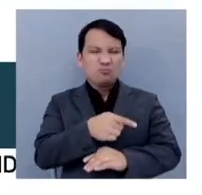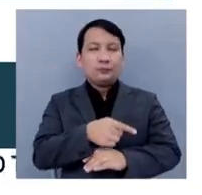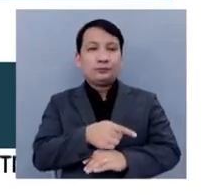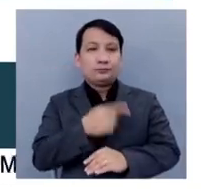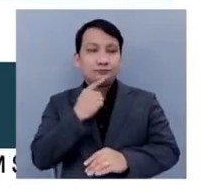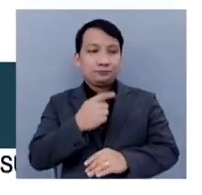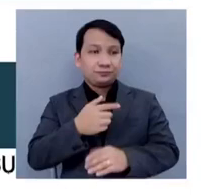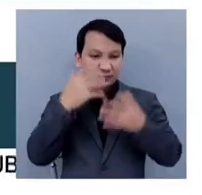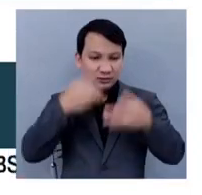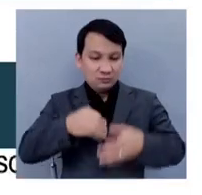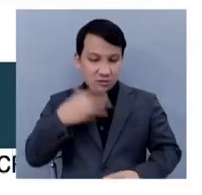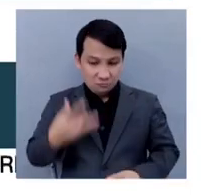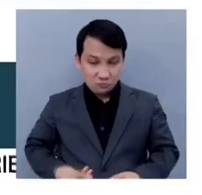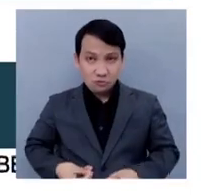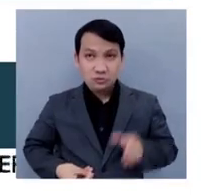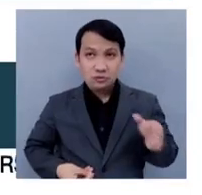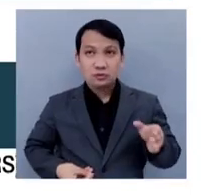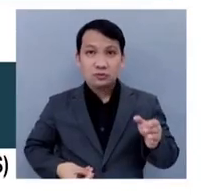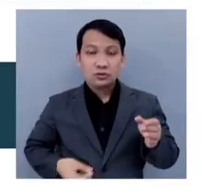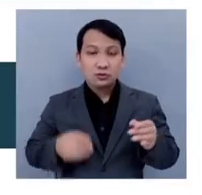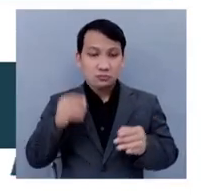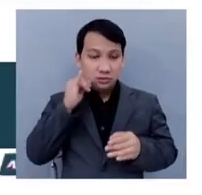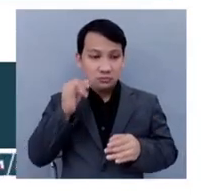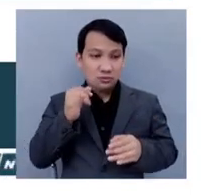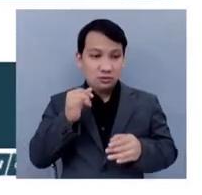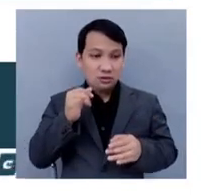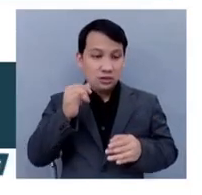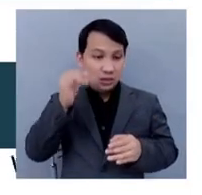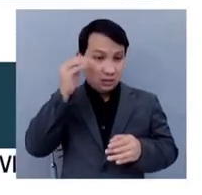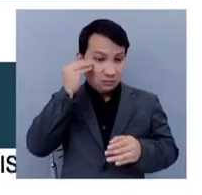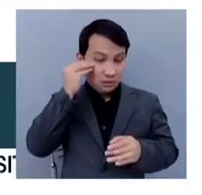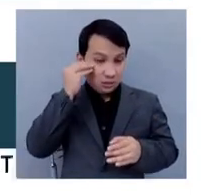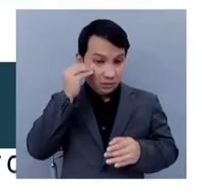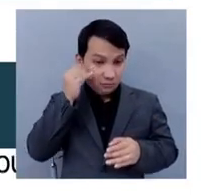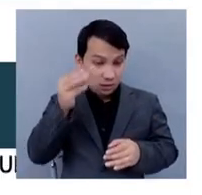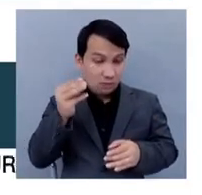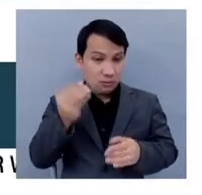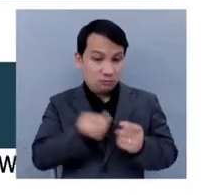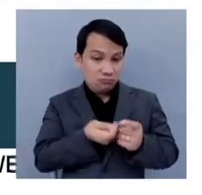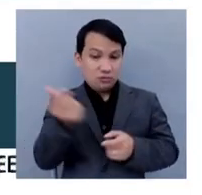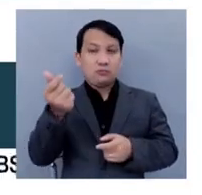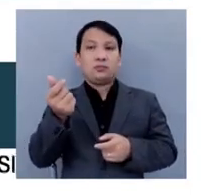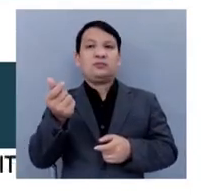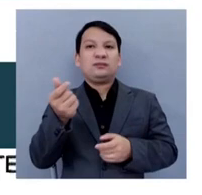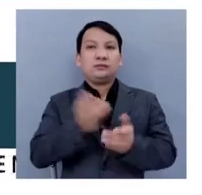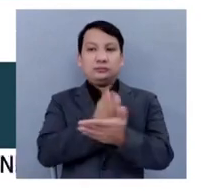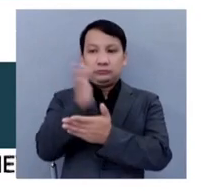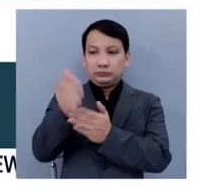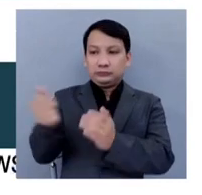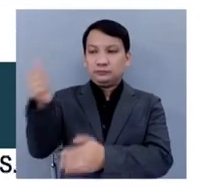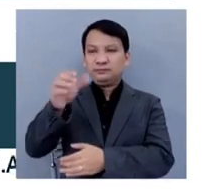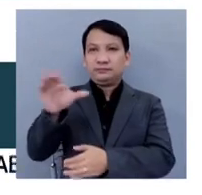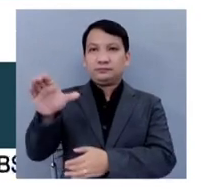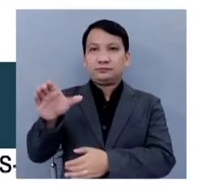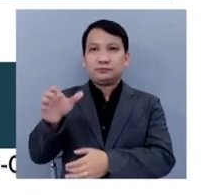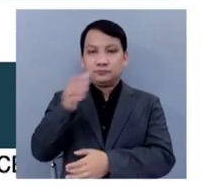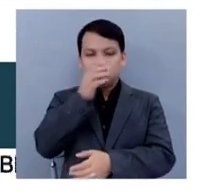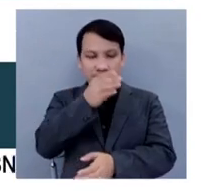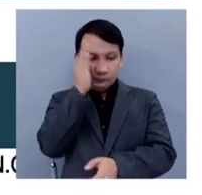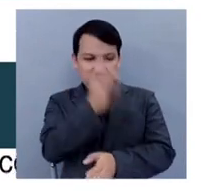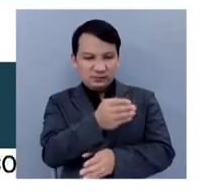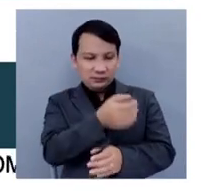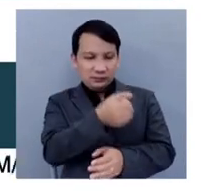for corruption was overturned, because they actually went all the way to the Supreme Court and found strings to pull